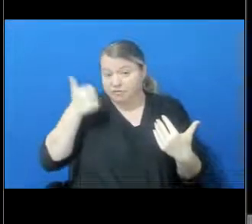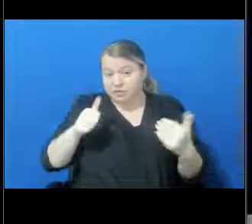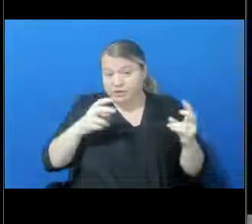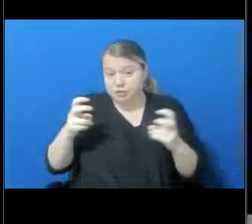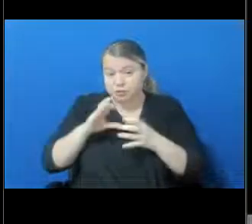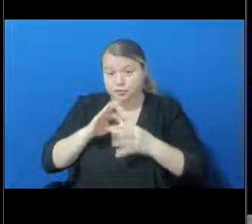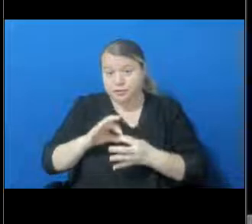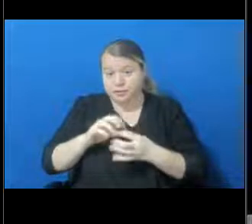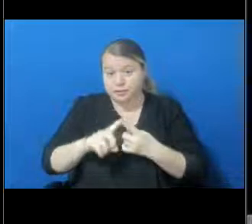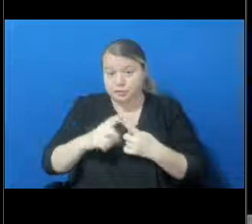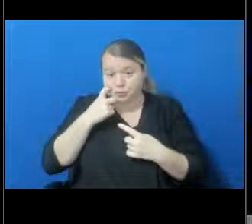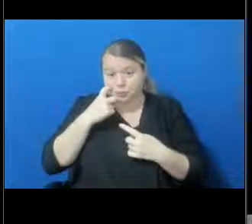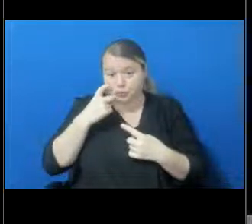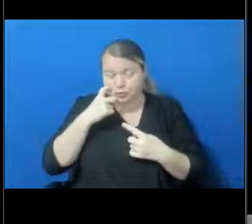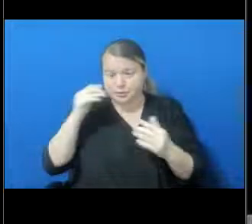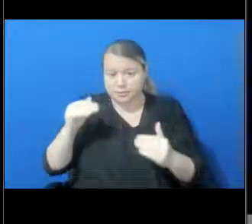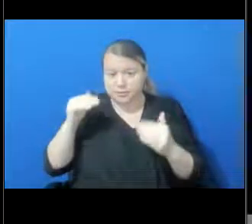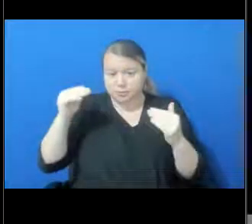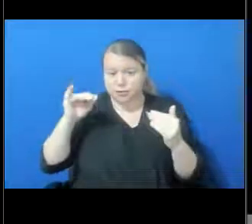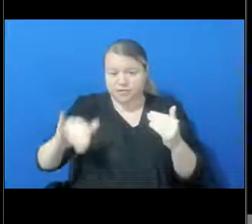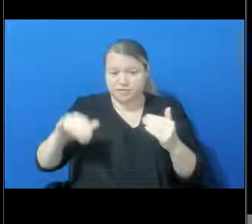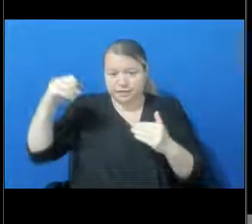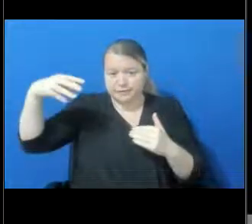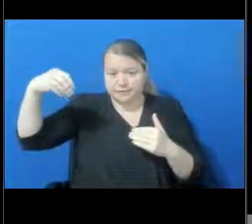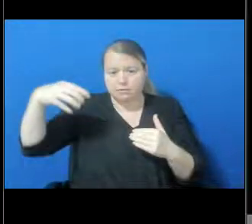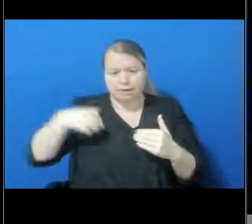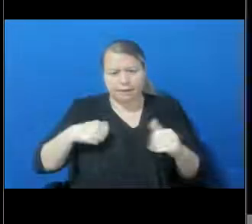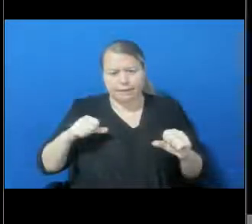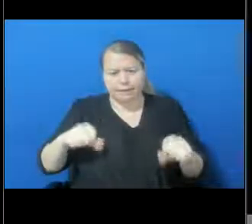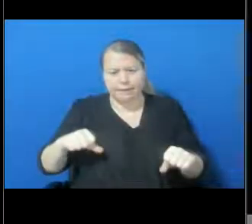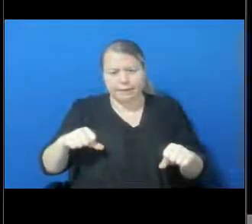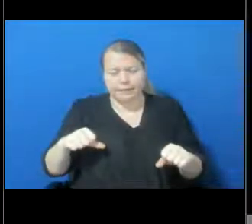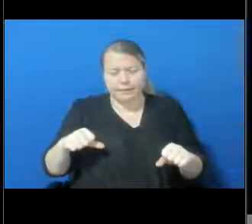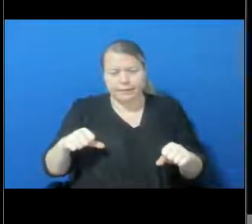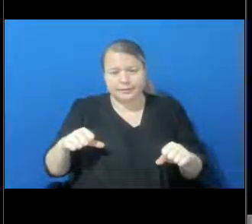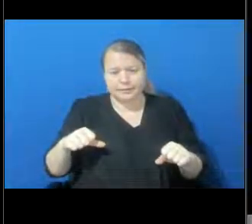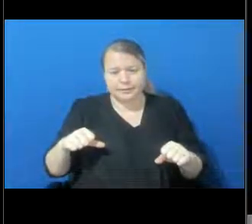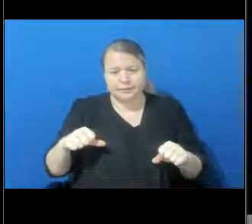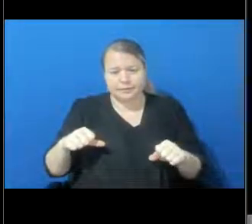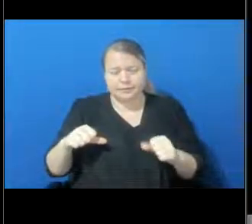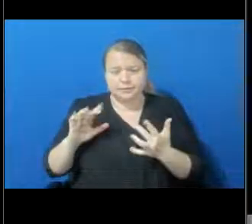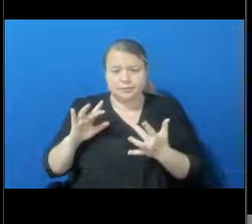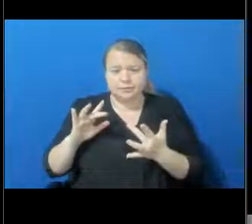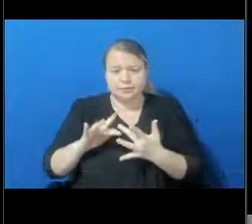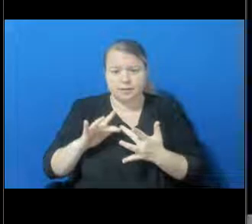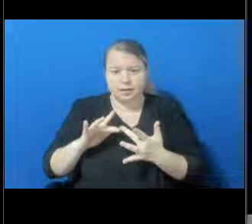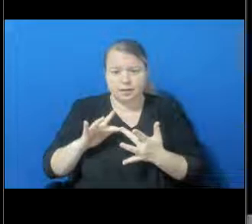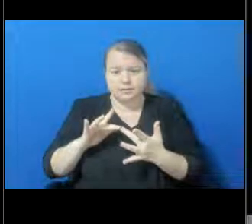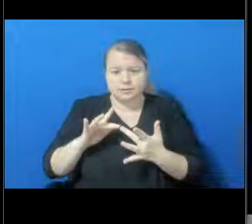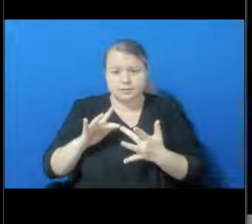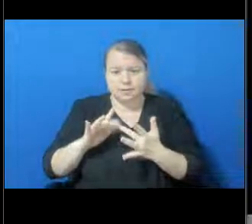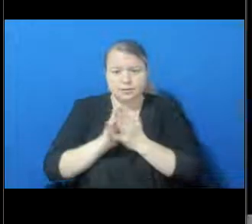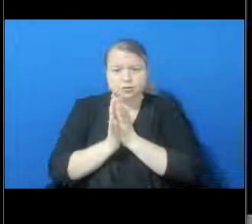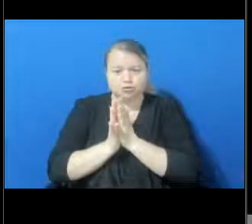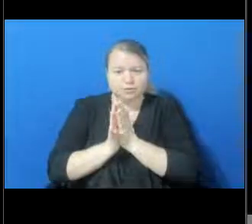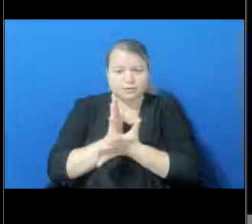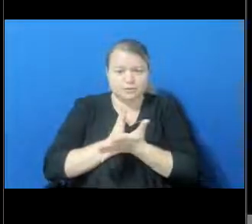to the recent upgrade of that signal. I could certainly touch base with our traffic